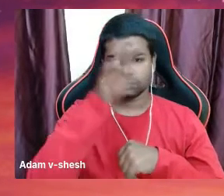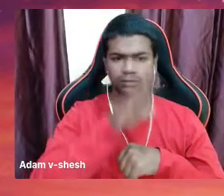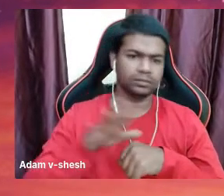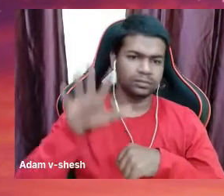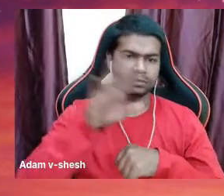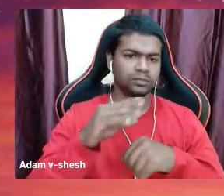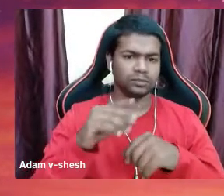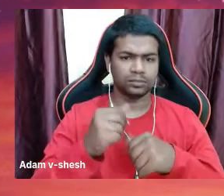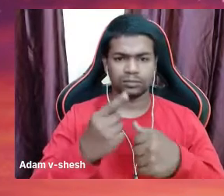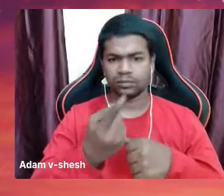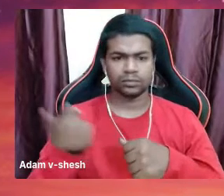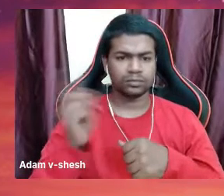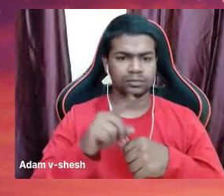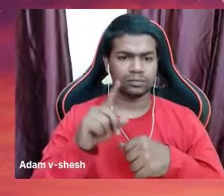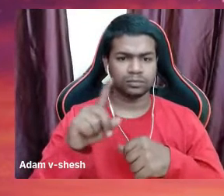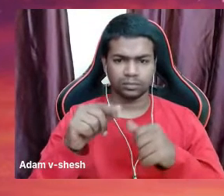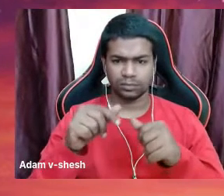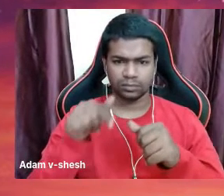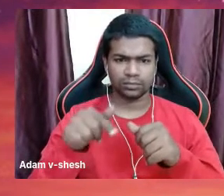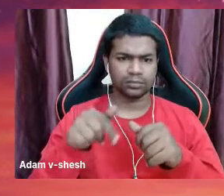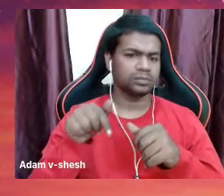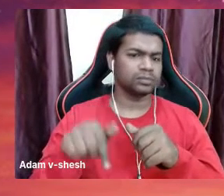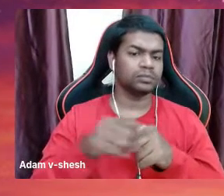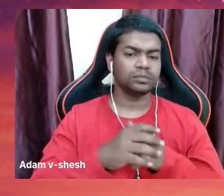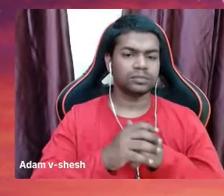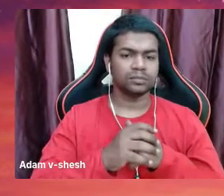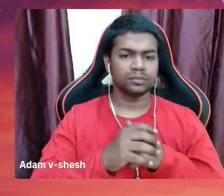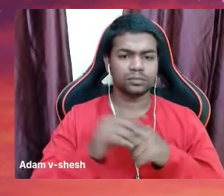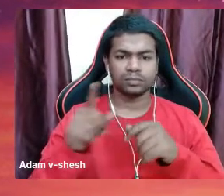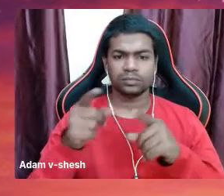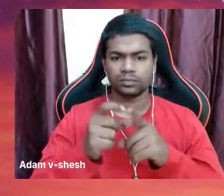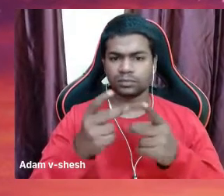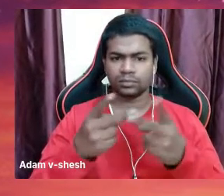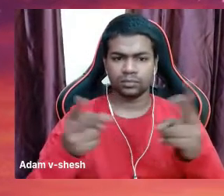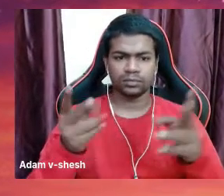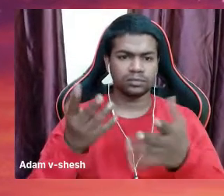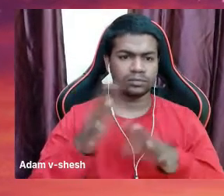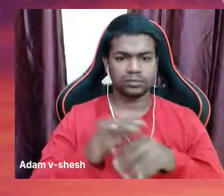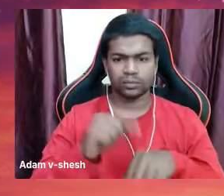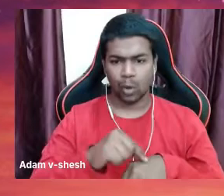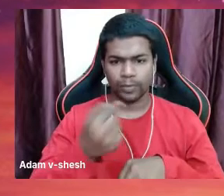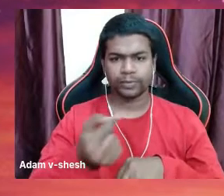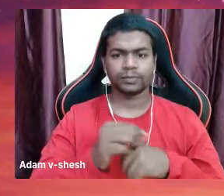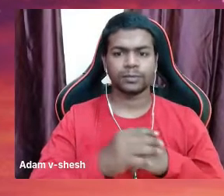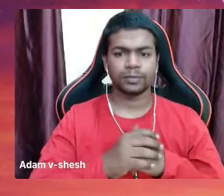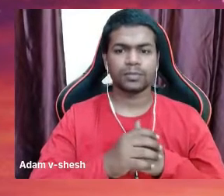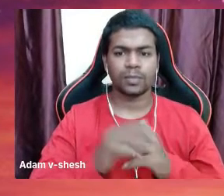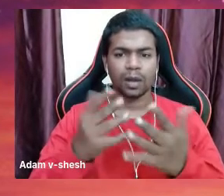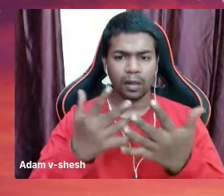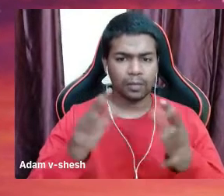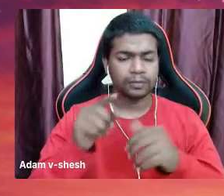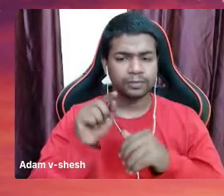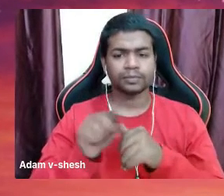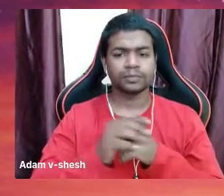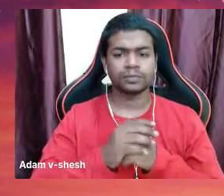everyone always says, is a land of tremendous heterogeneity and diversity of opportunities. However,